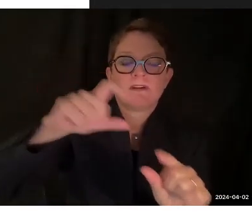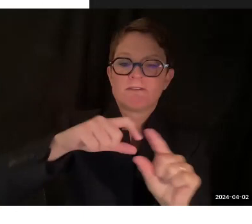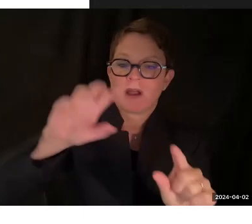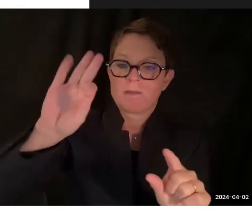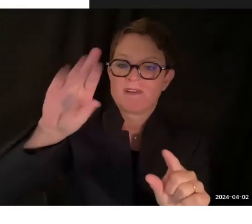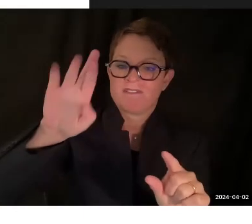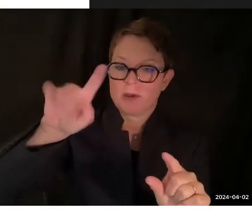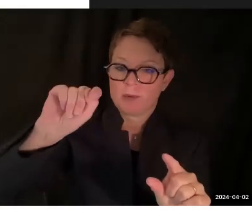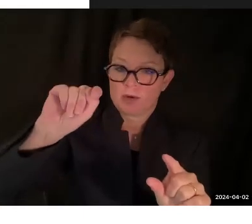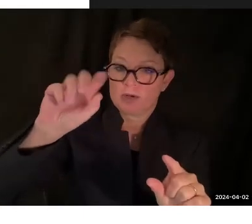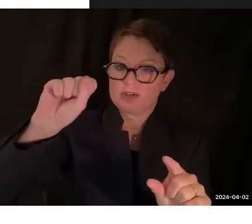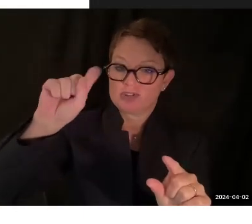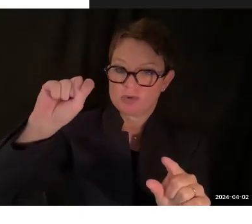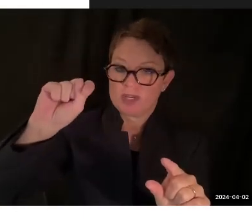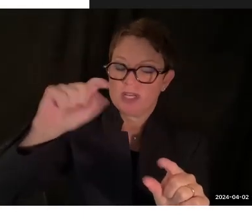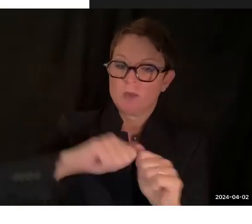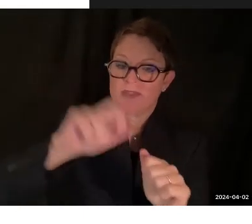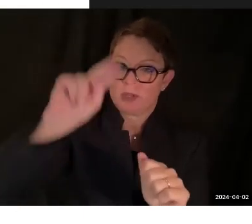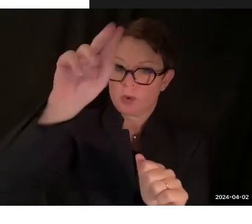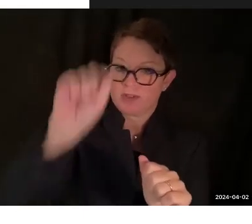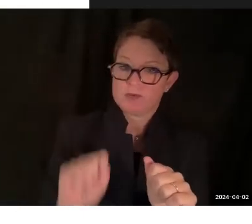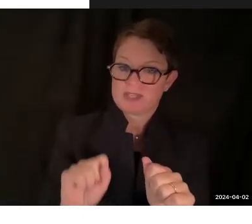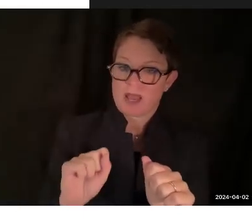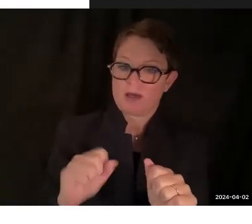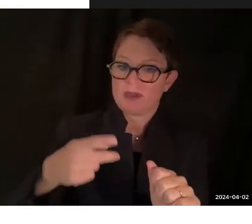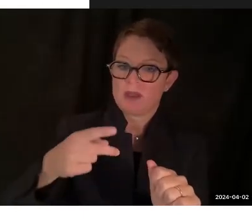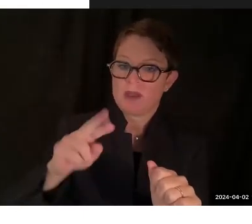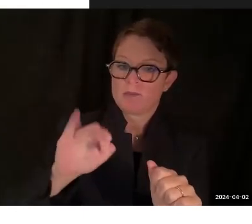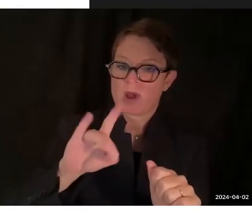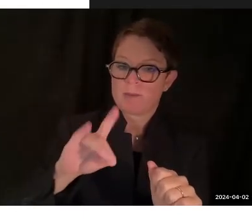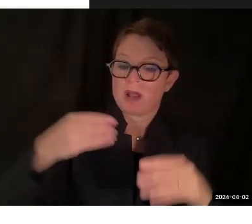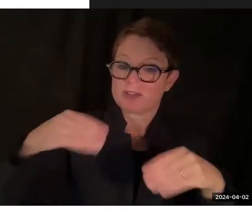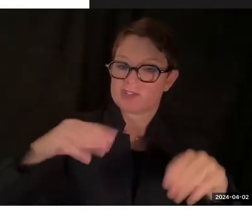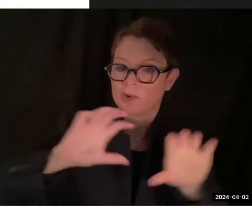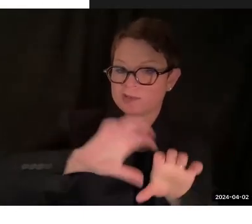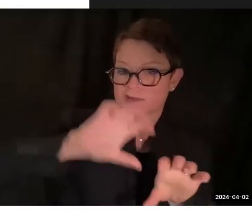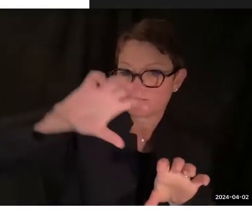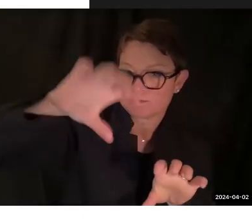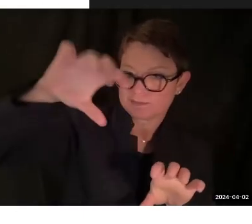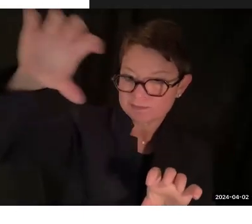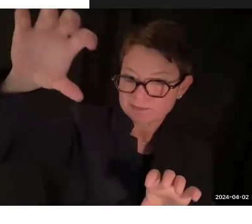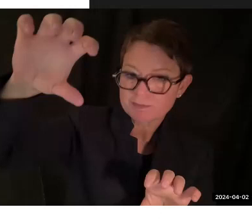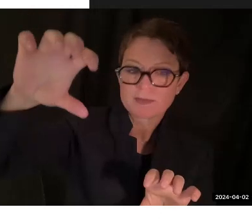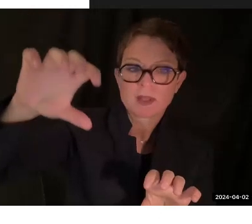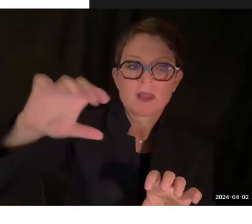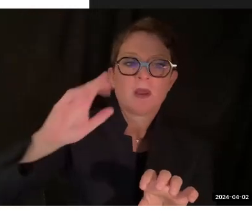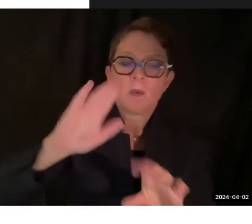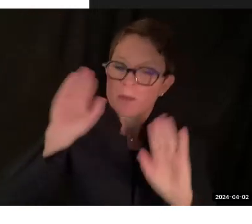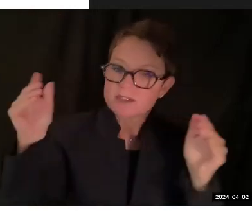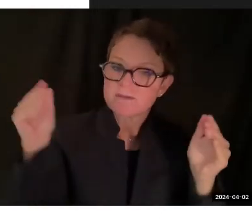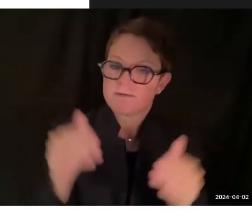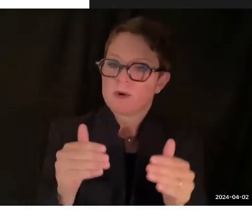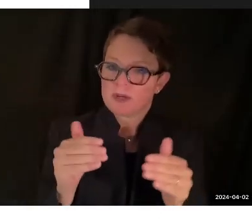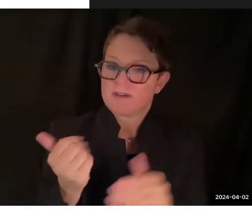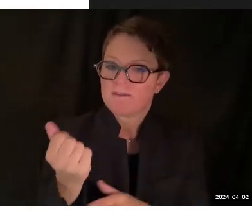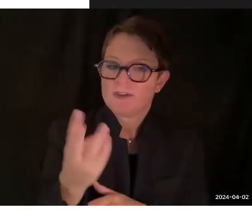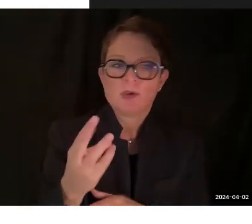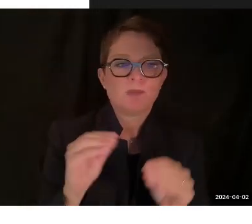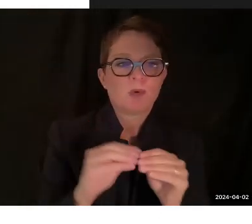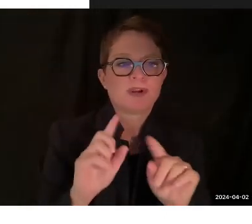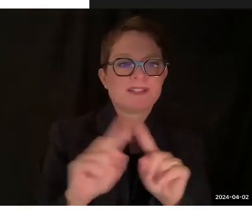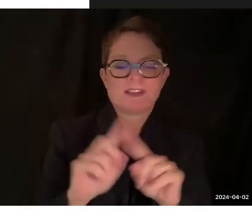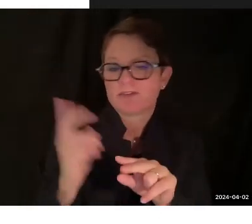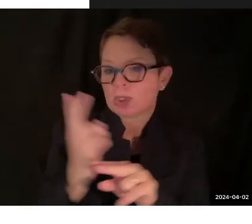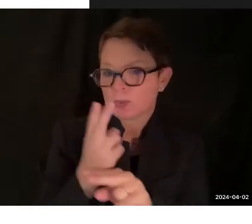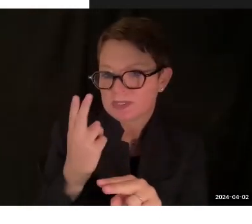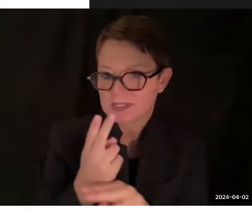Filbert with that north to south promenade that you see there. So we believe that these could be focused on a couple of different